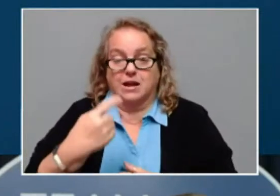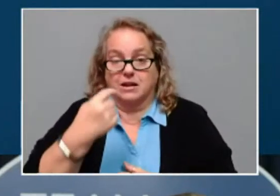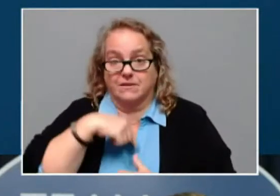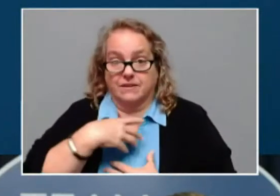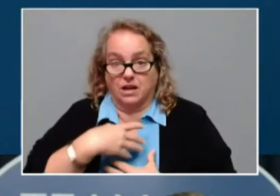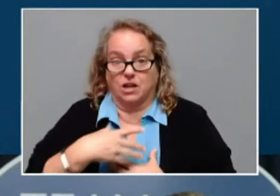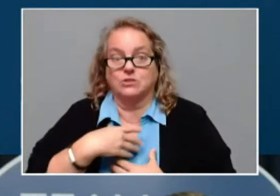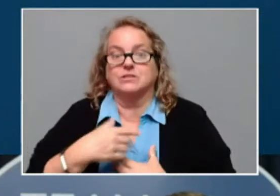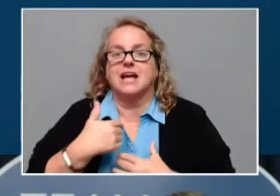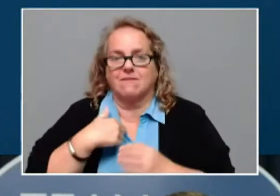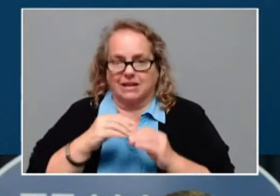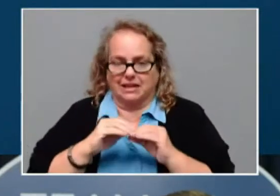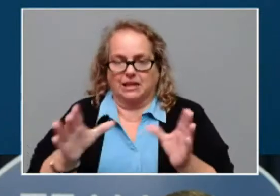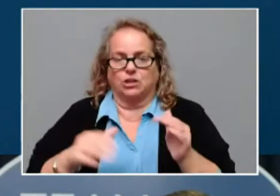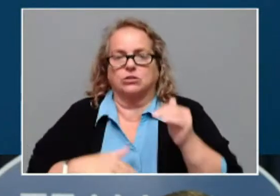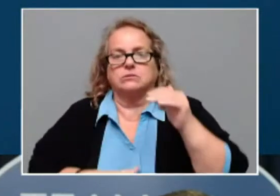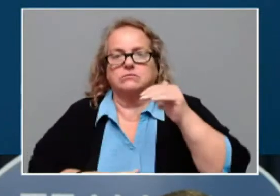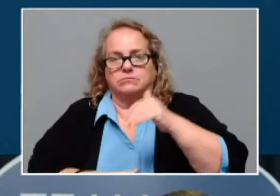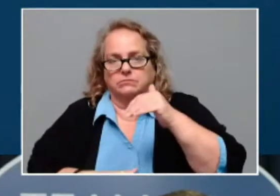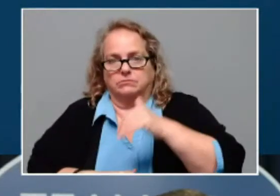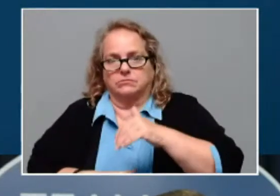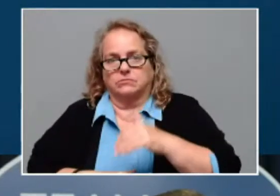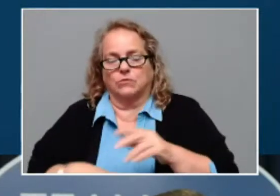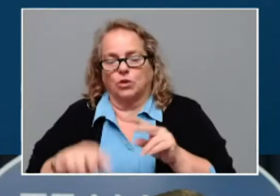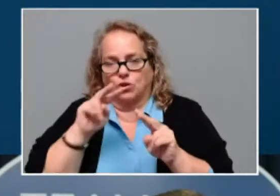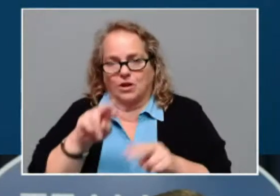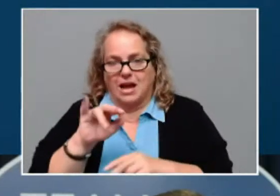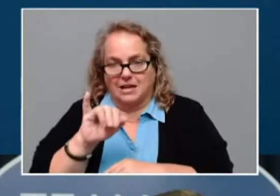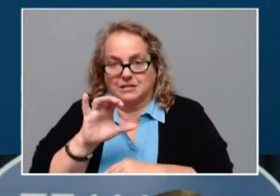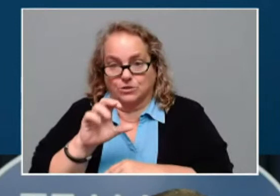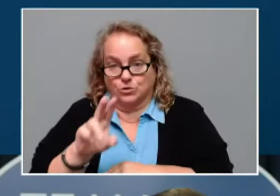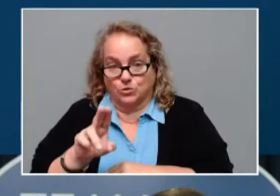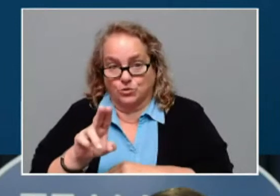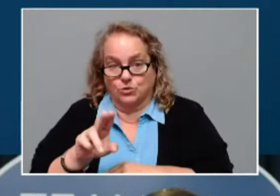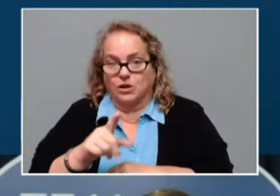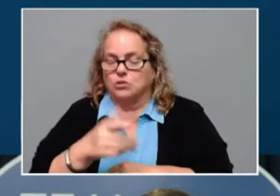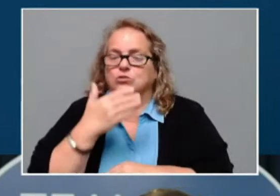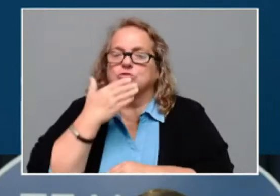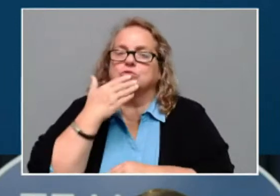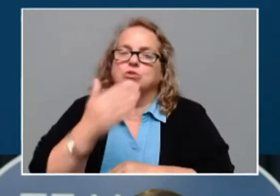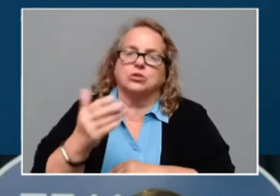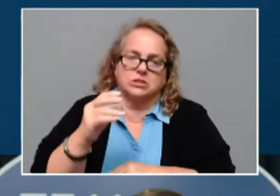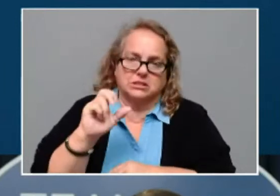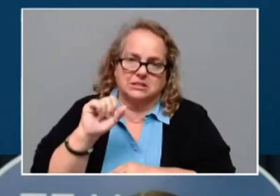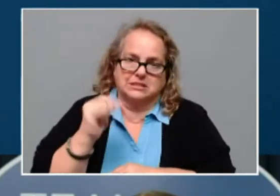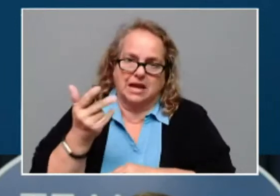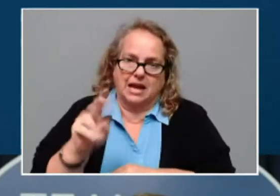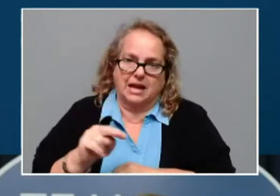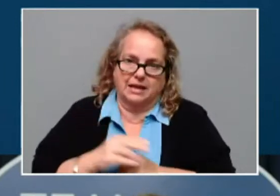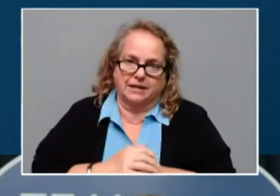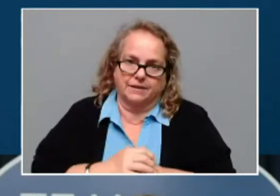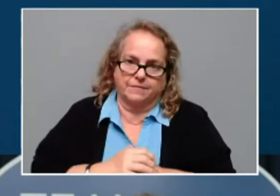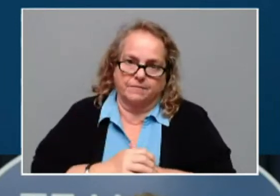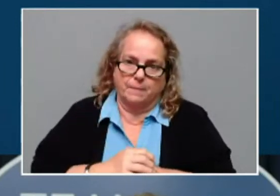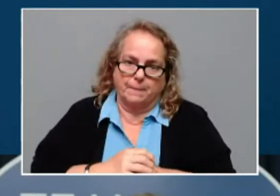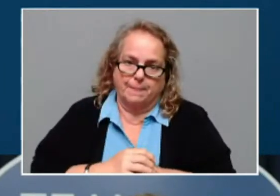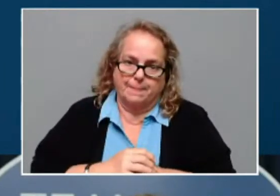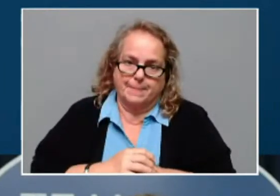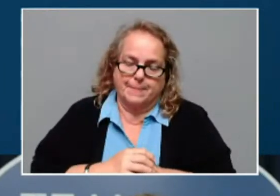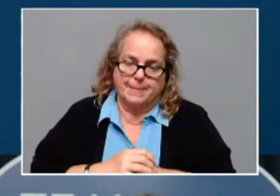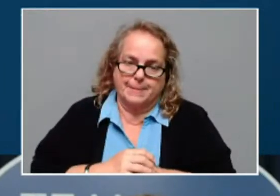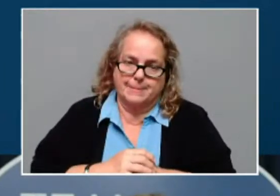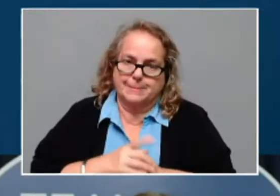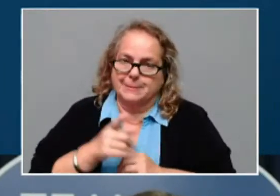ICUs, right? That is a good sign. And now not bouncing up and